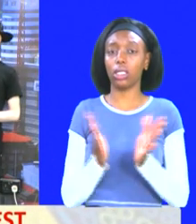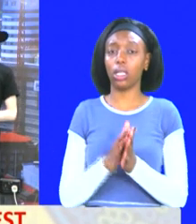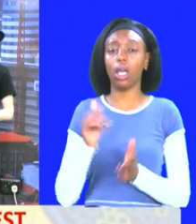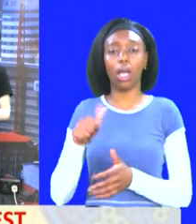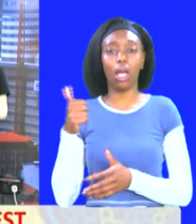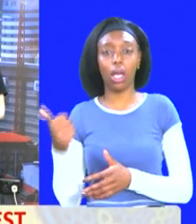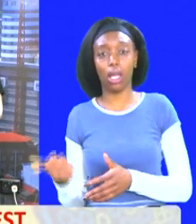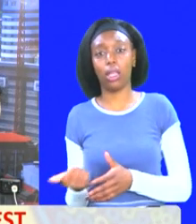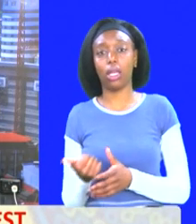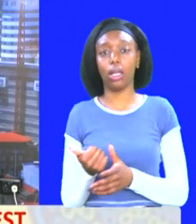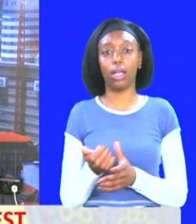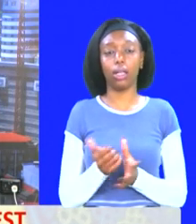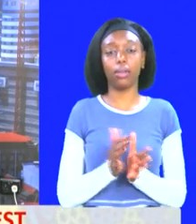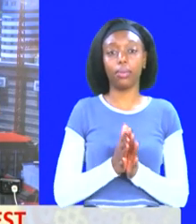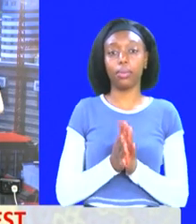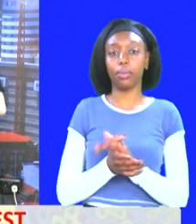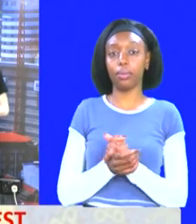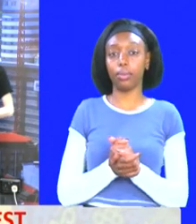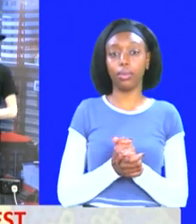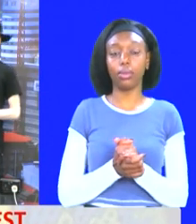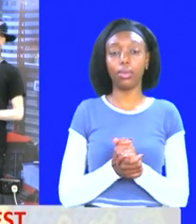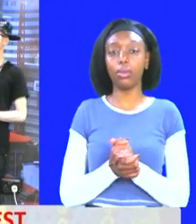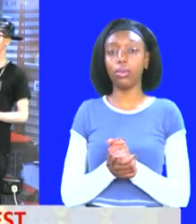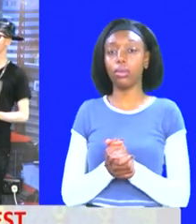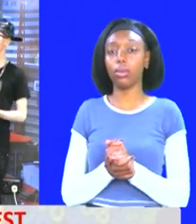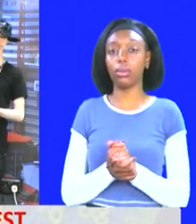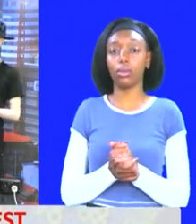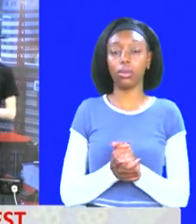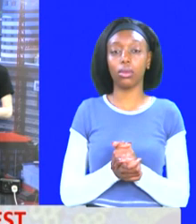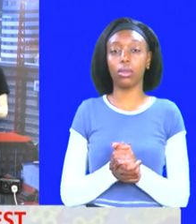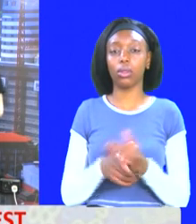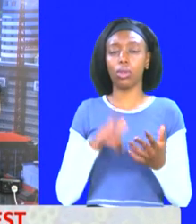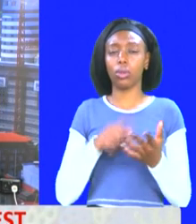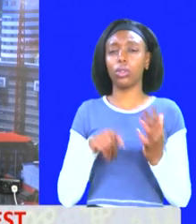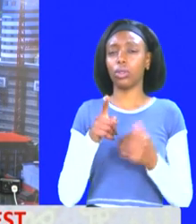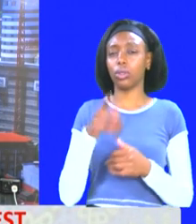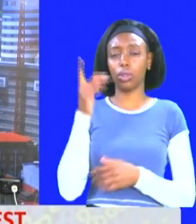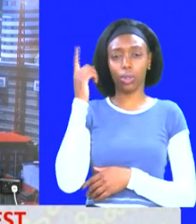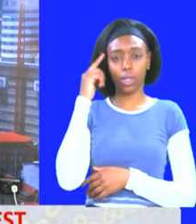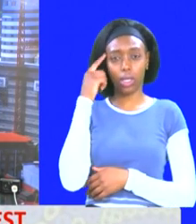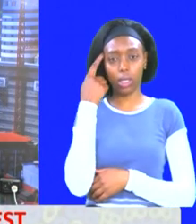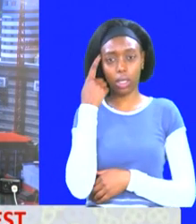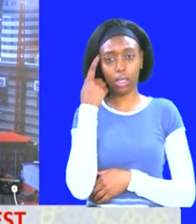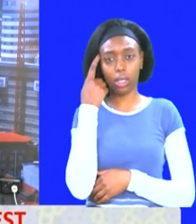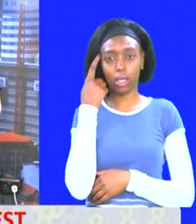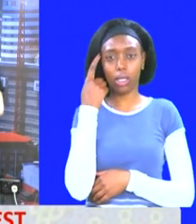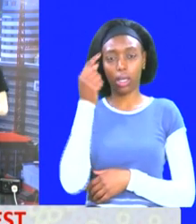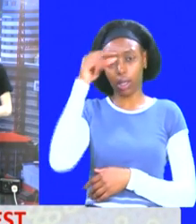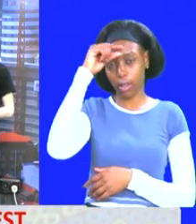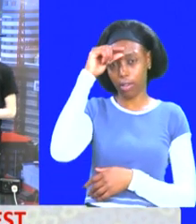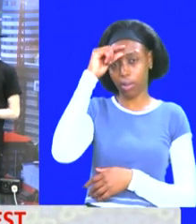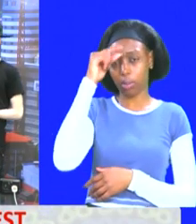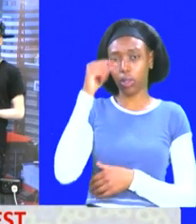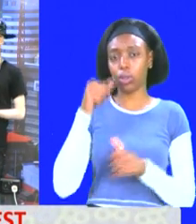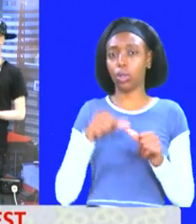itabidi niwalani hilo safi. Smollet amesema amepea na opinion. What do you think about this topic of ati wanafikiria kama anaweza